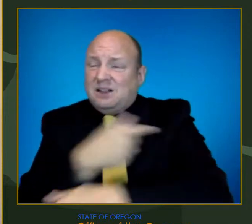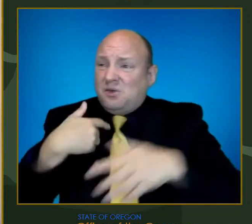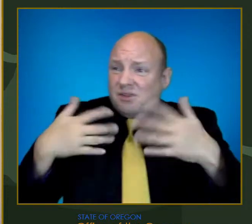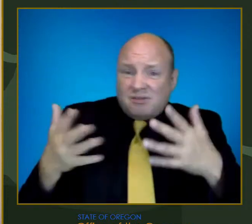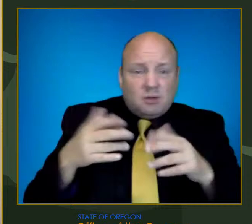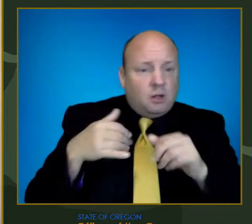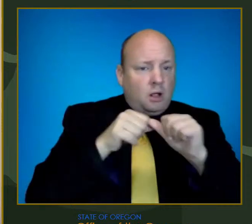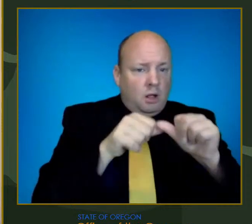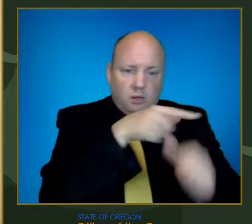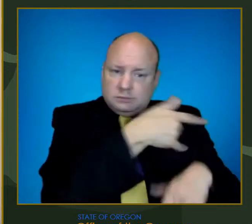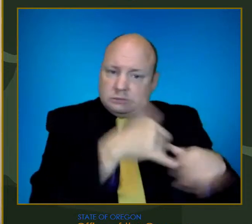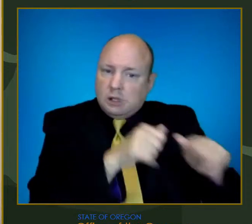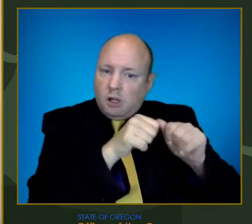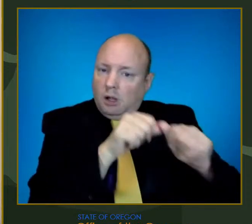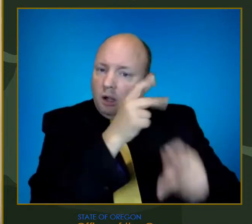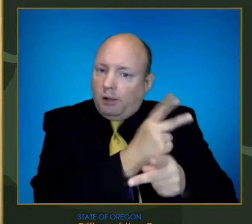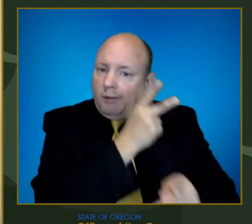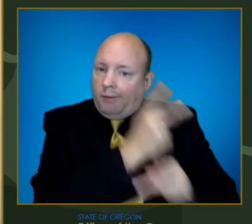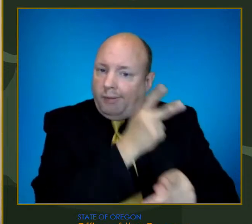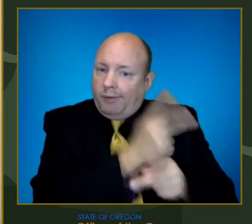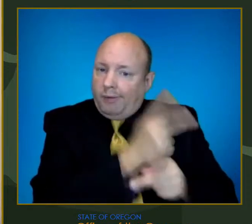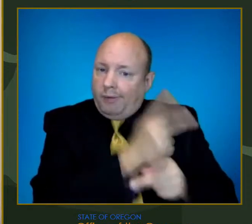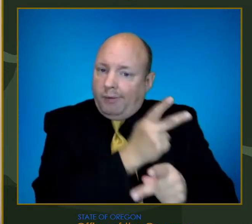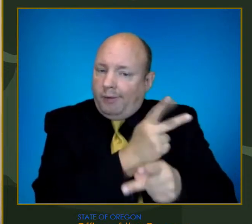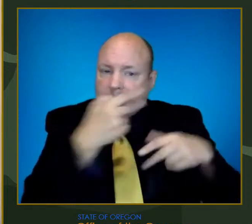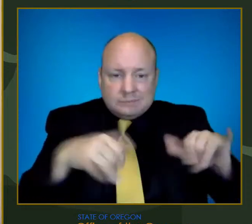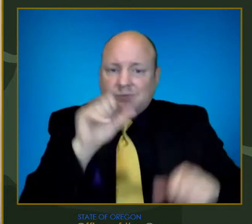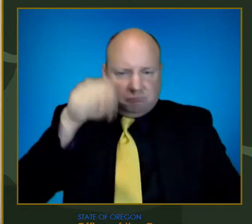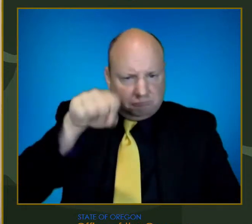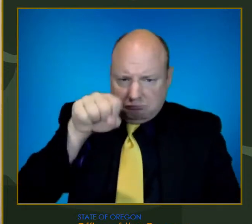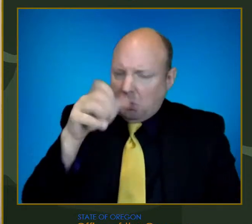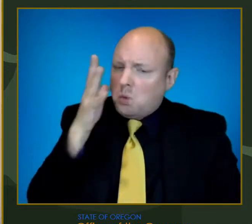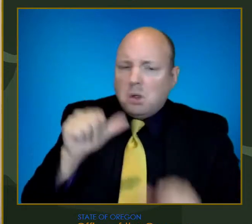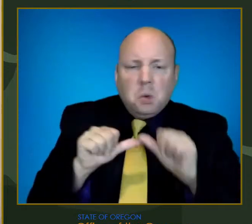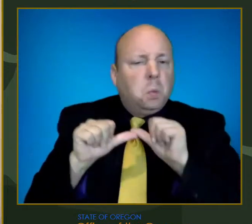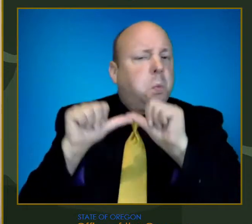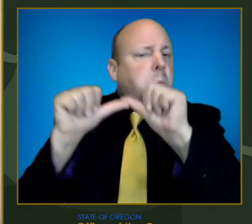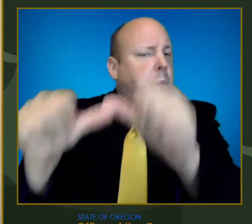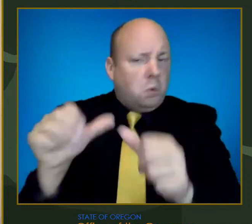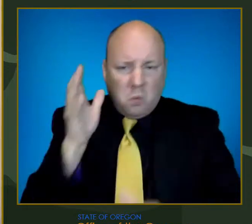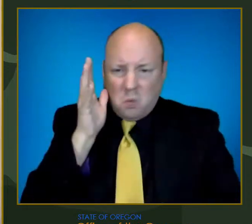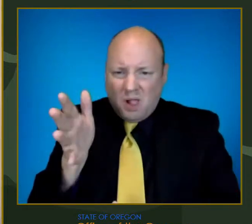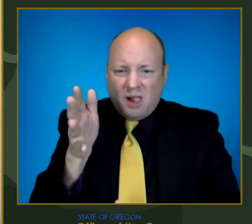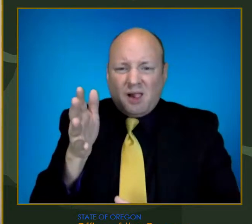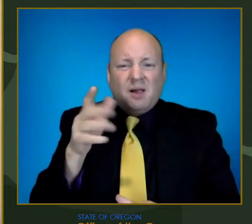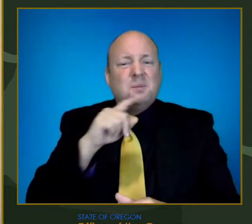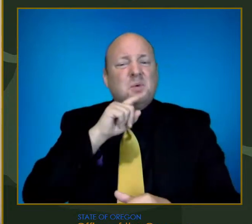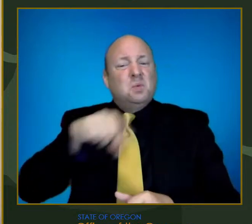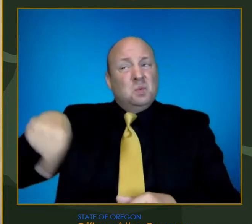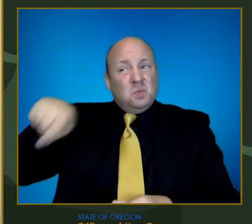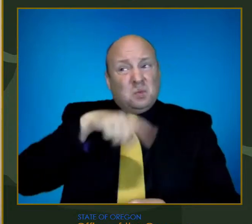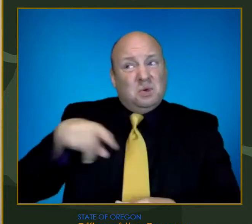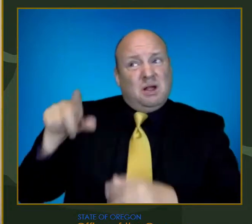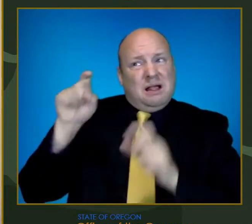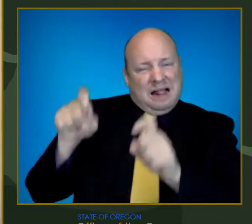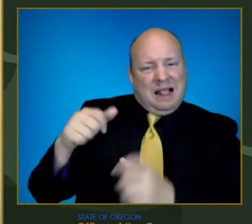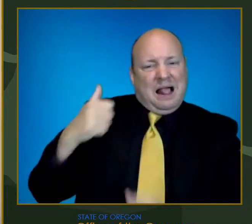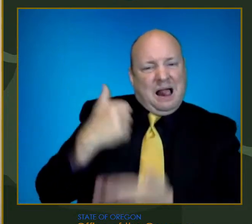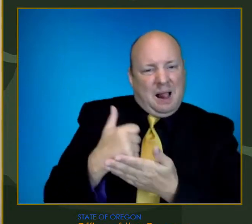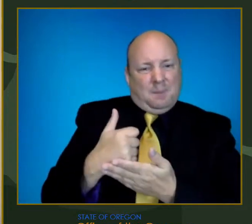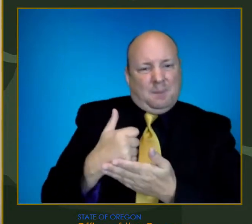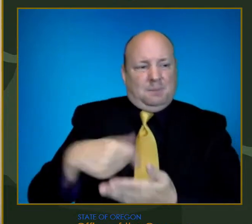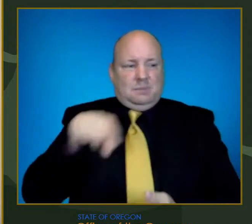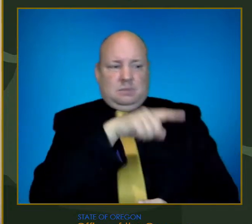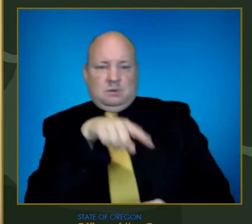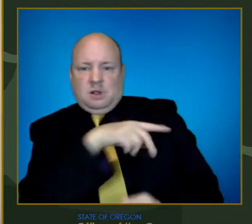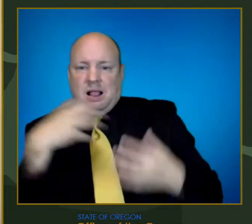to do so. But we need you on our side. Get vaccinated. But right now, take steps to